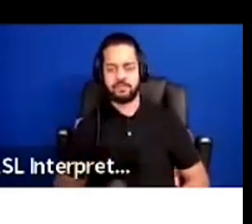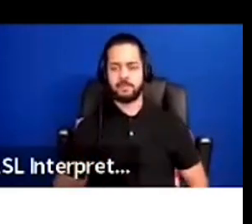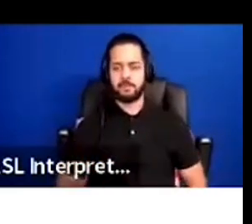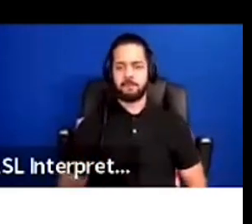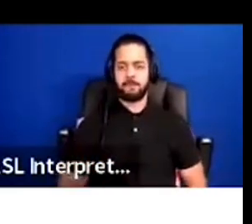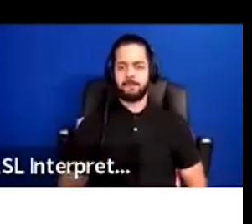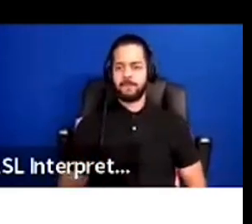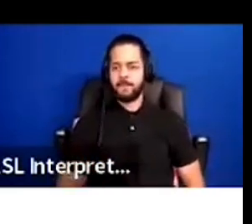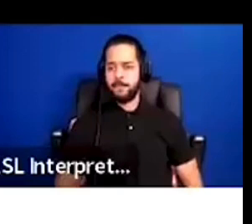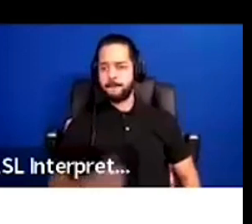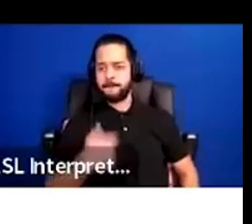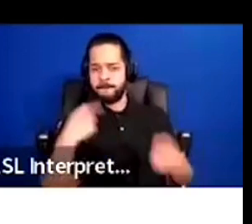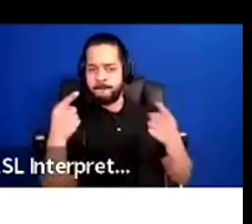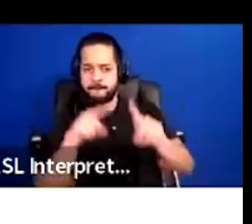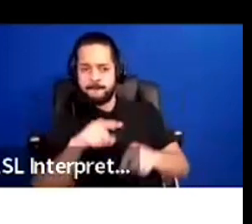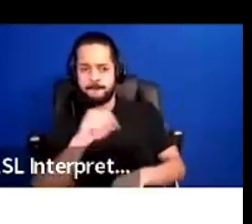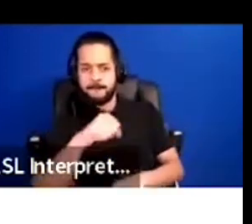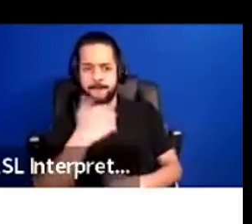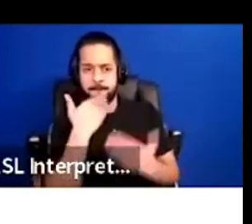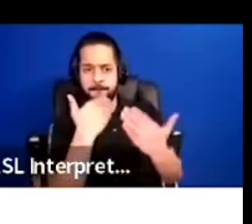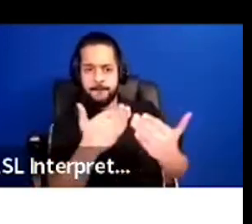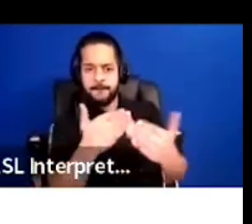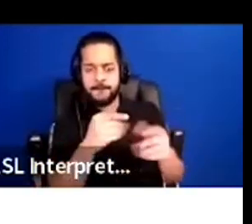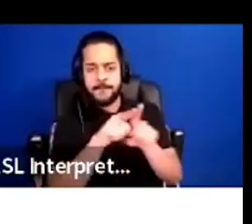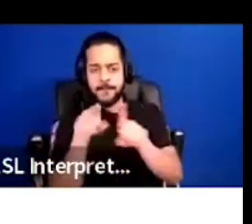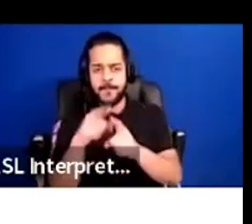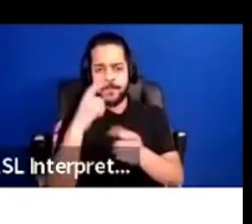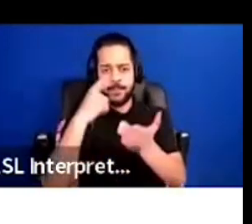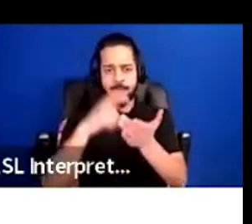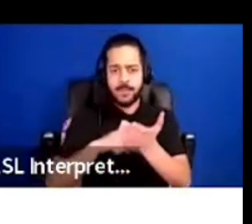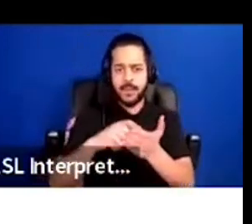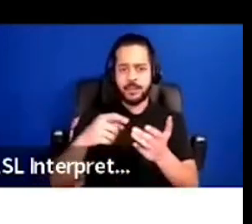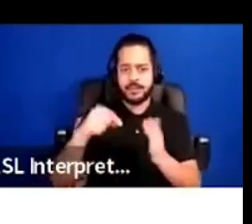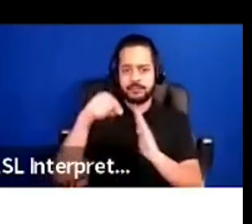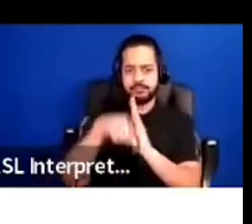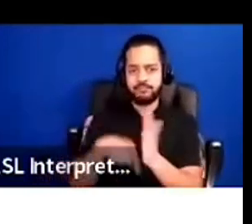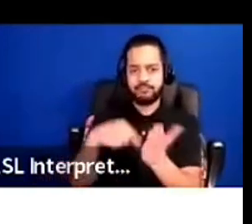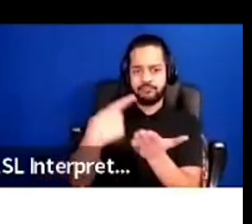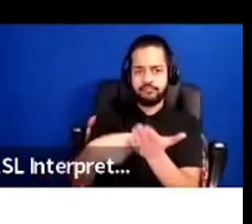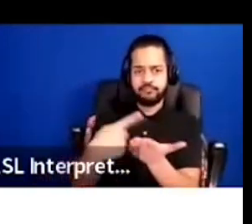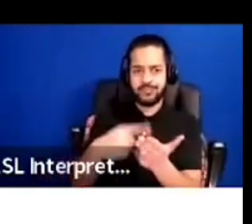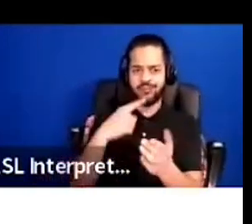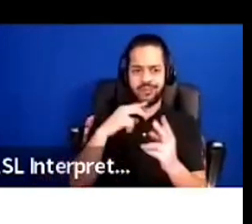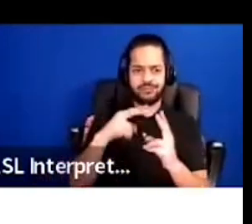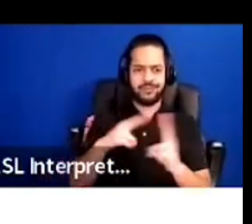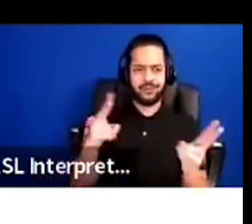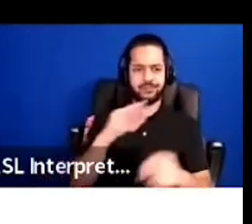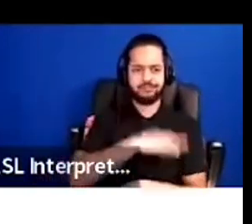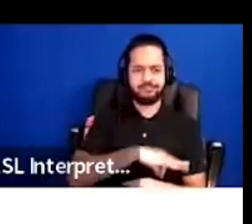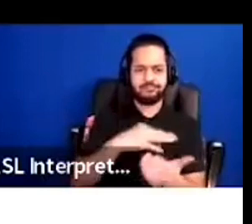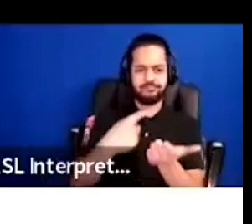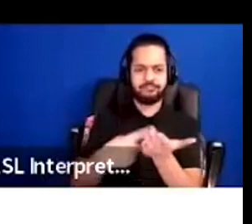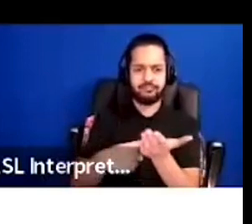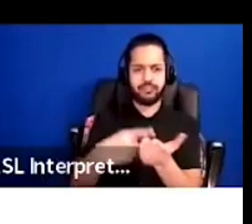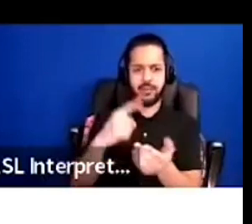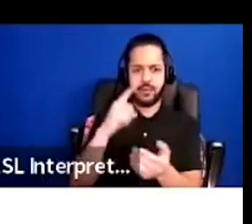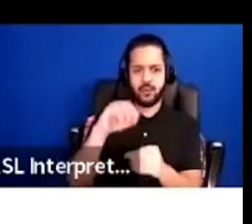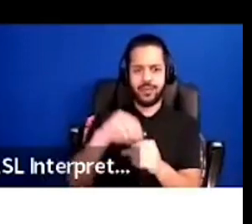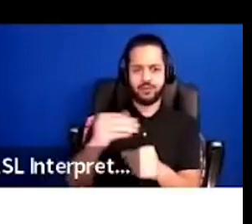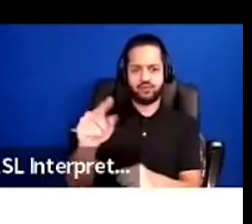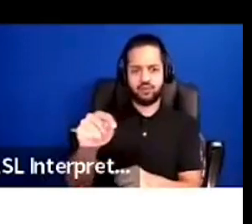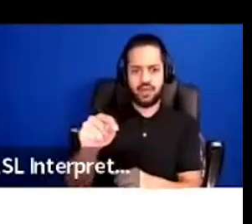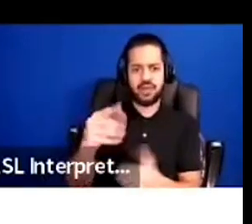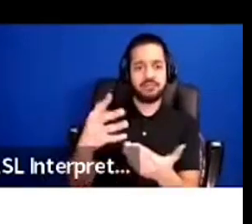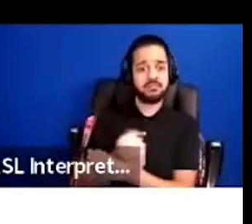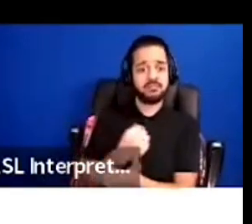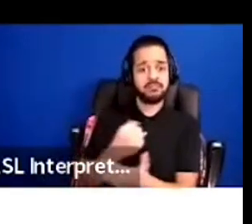Great, thanks. I'm also noticing a lot of discussion, very fruitful discussion going on in the chat. So I think it would be maybe good